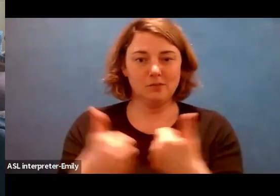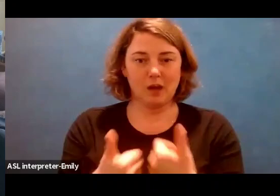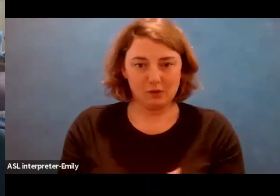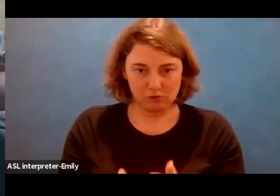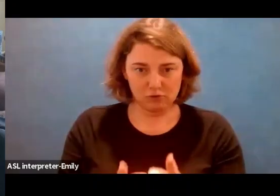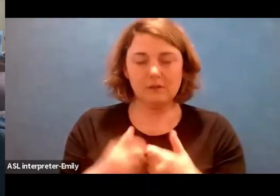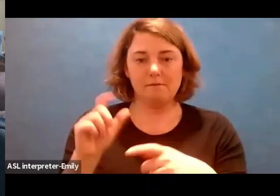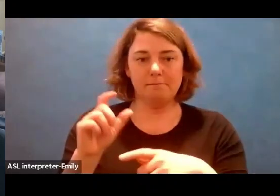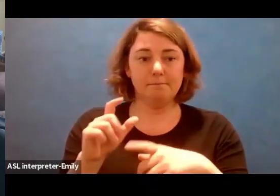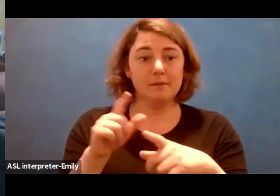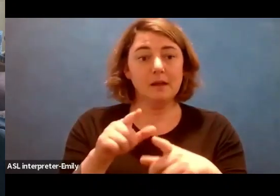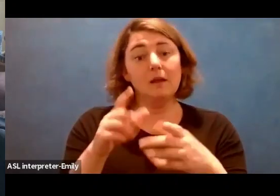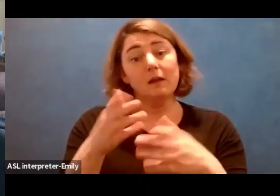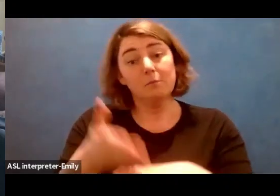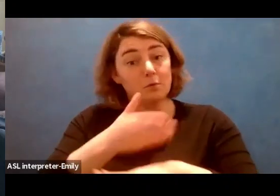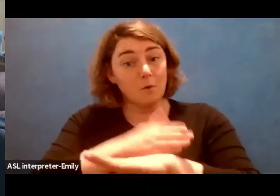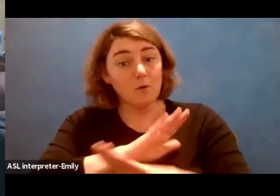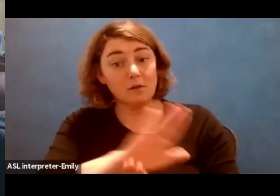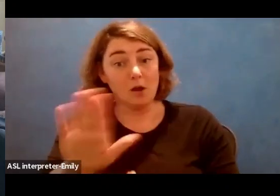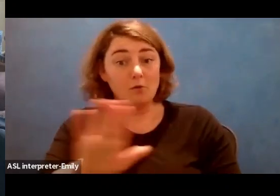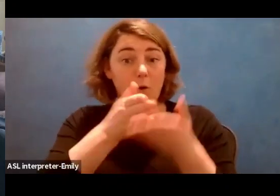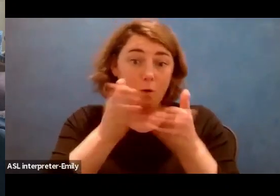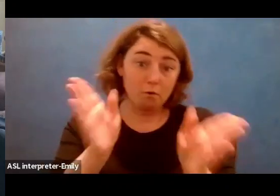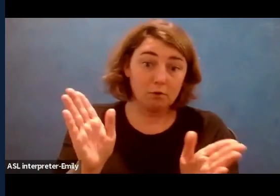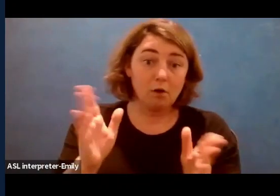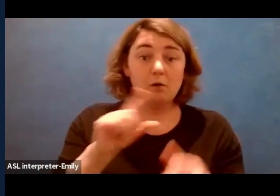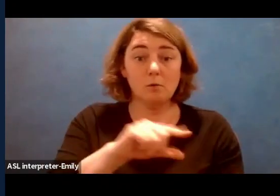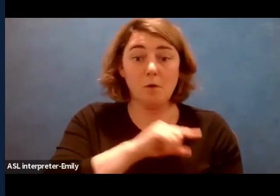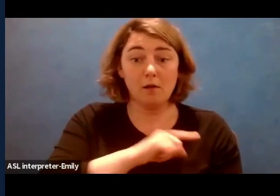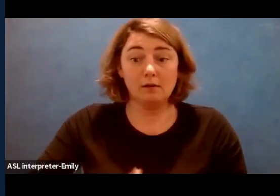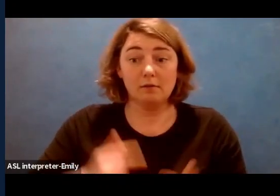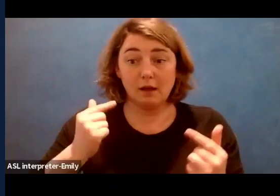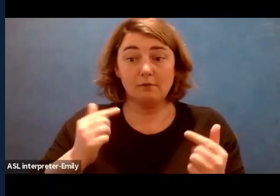and promoting overall quality of life. Okay, next slide.